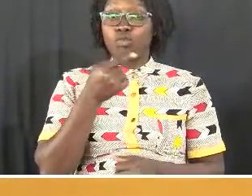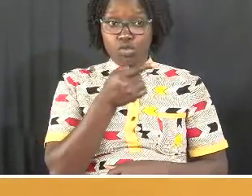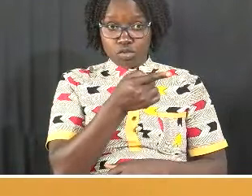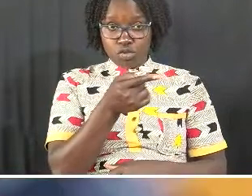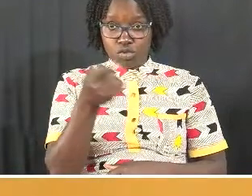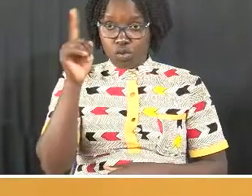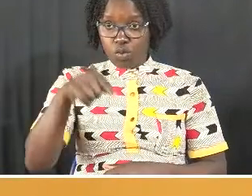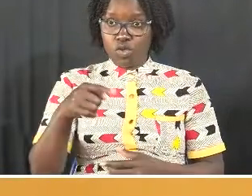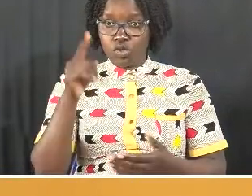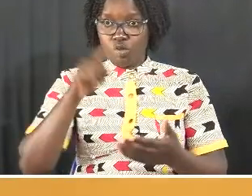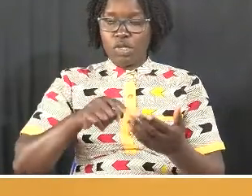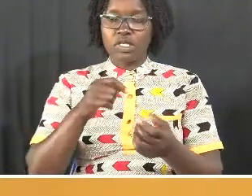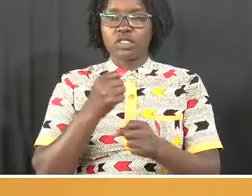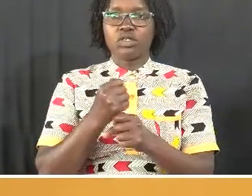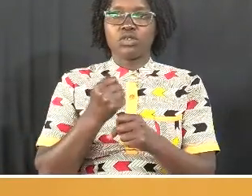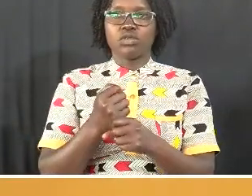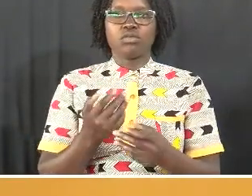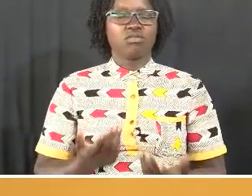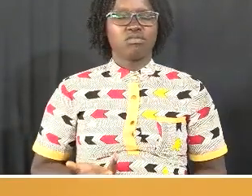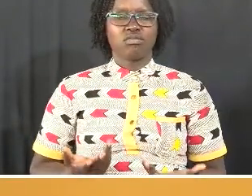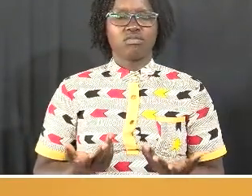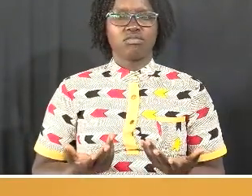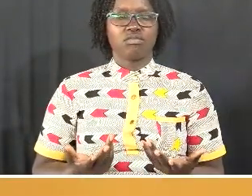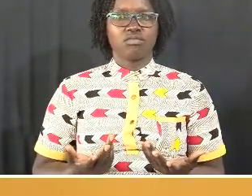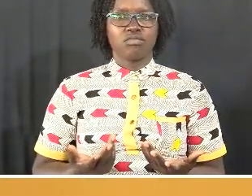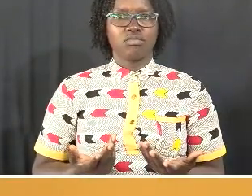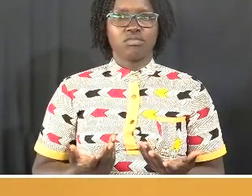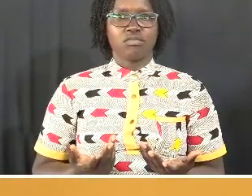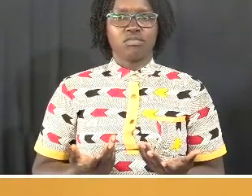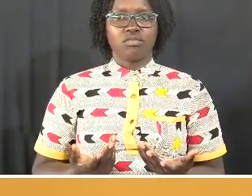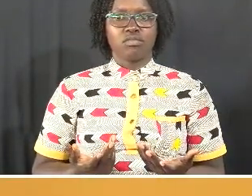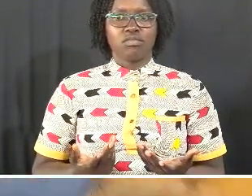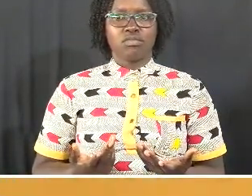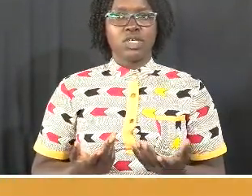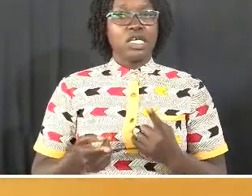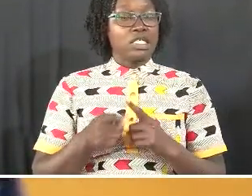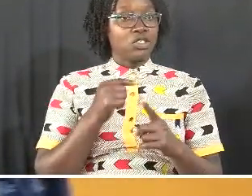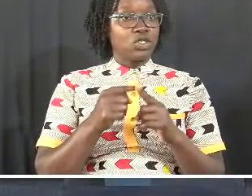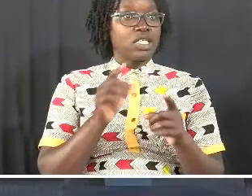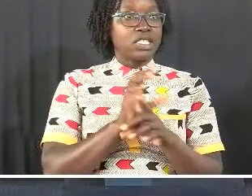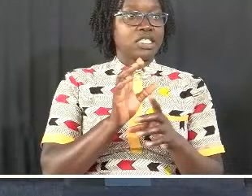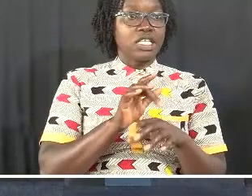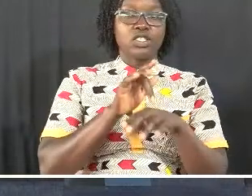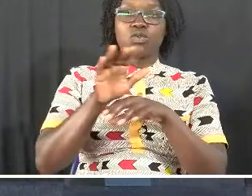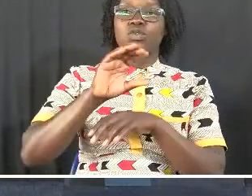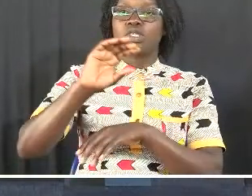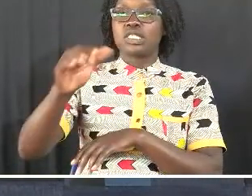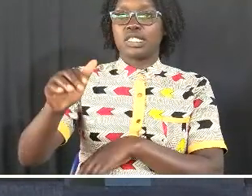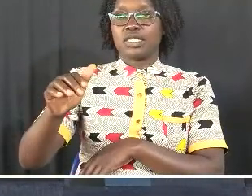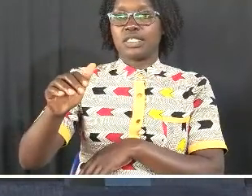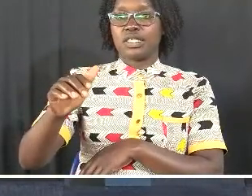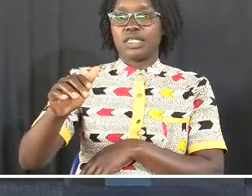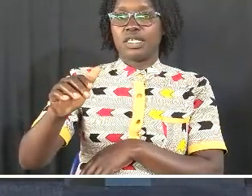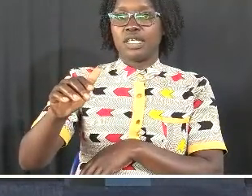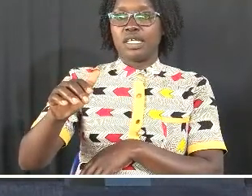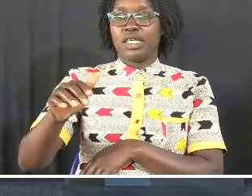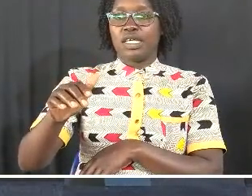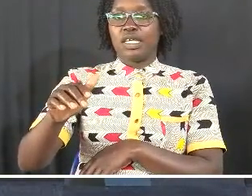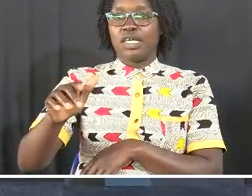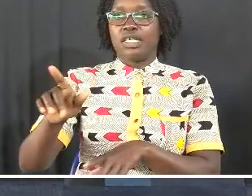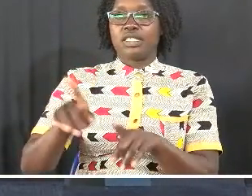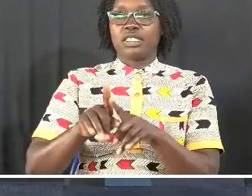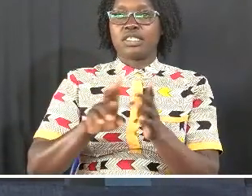what you must do after this. To keep it short, he went into the city. The same text I'm